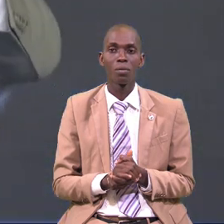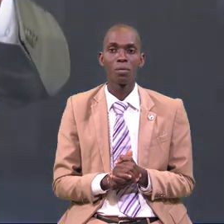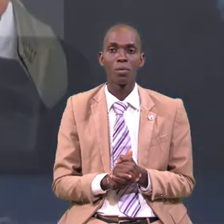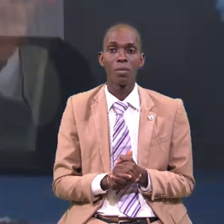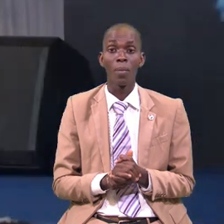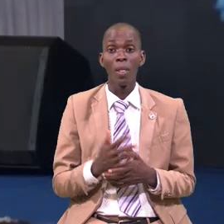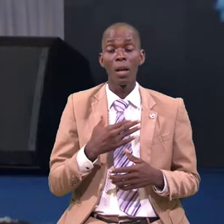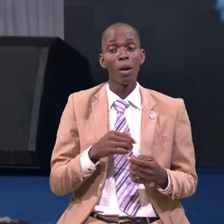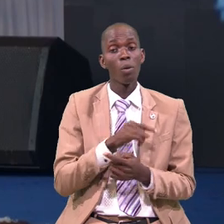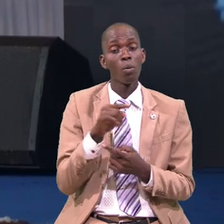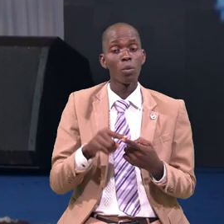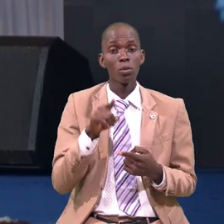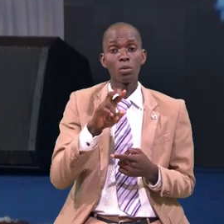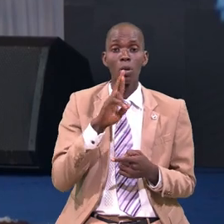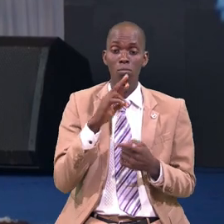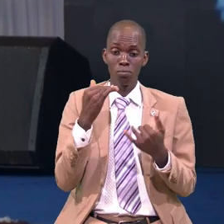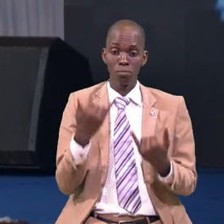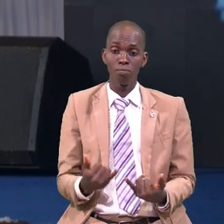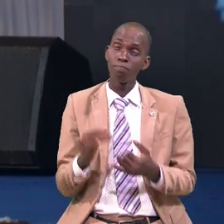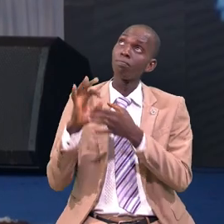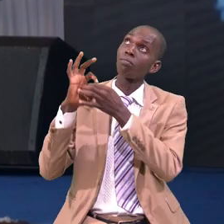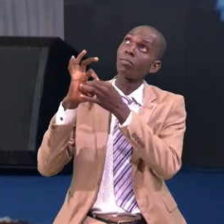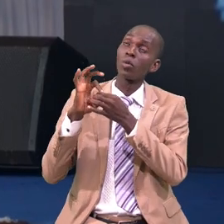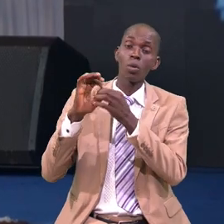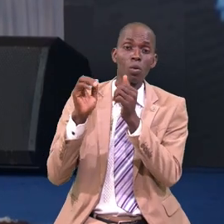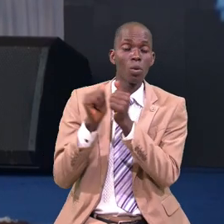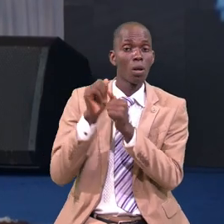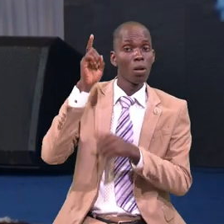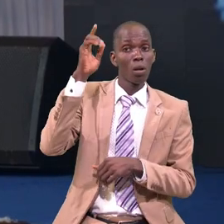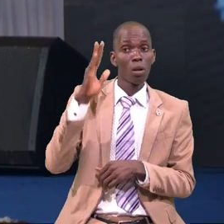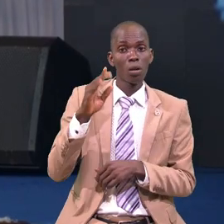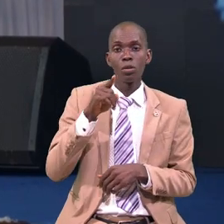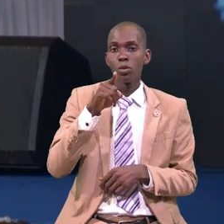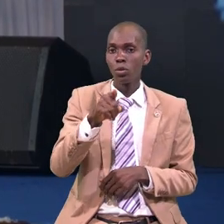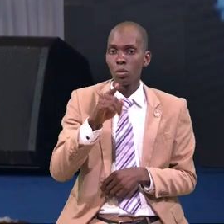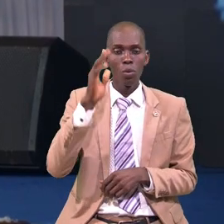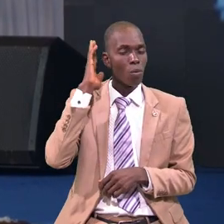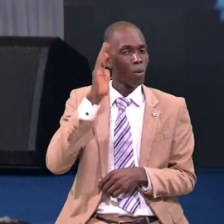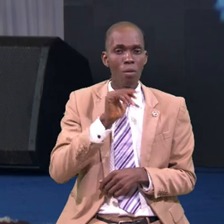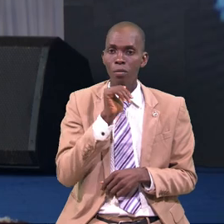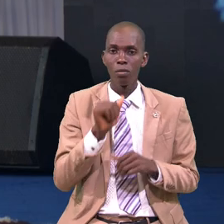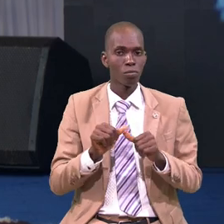And when you are reconciled unto God, you will not continue in the